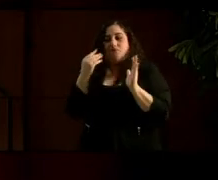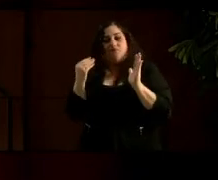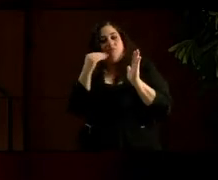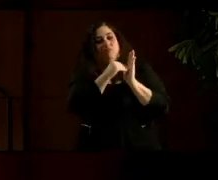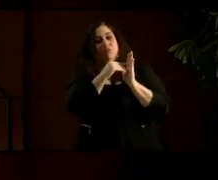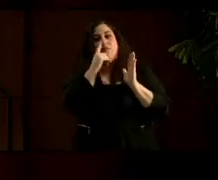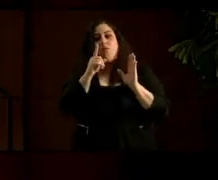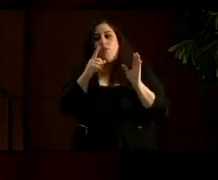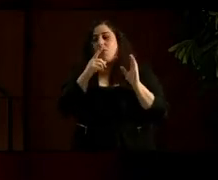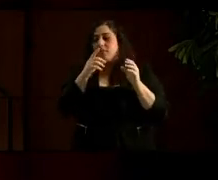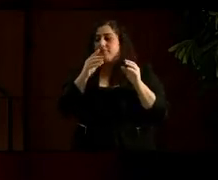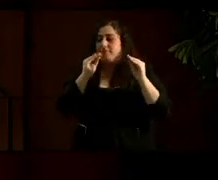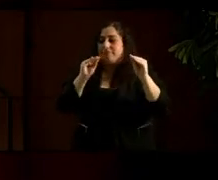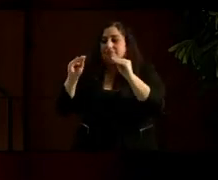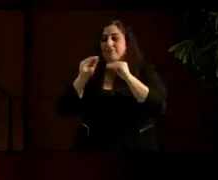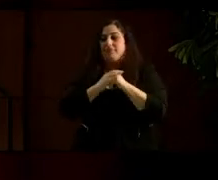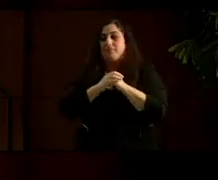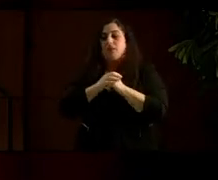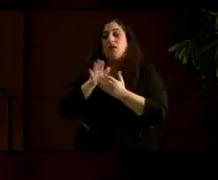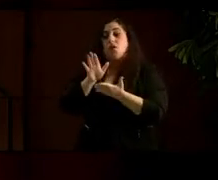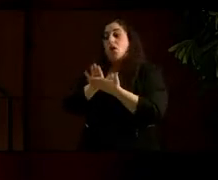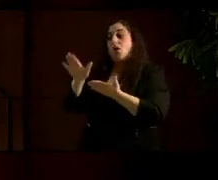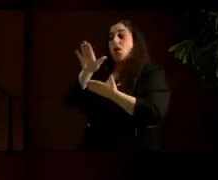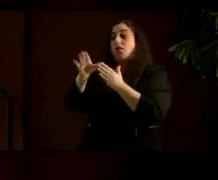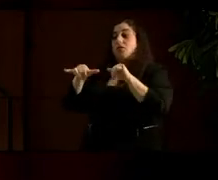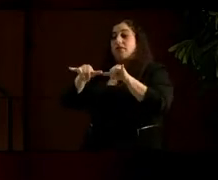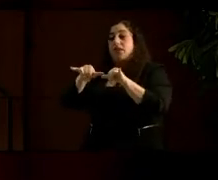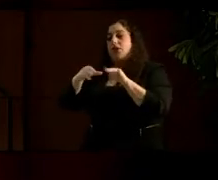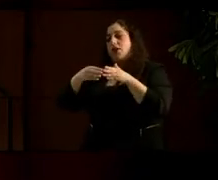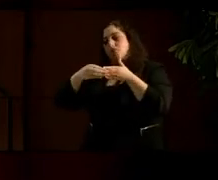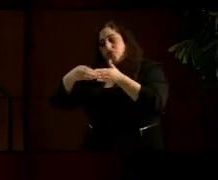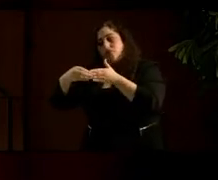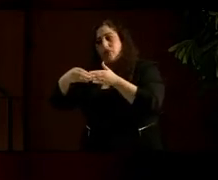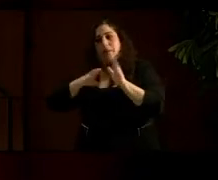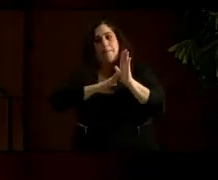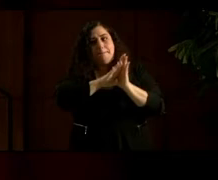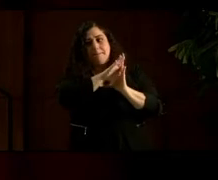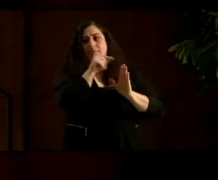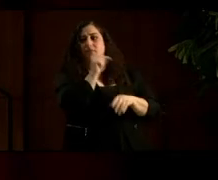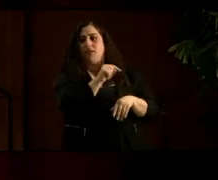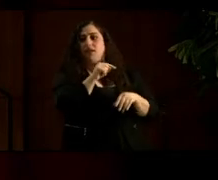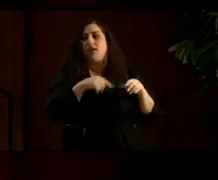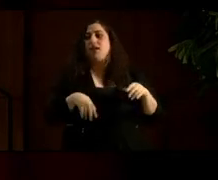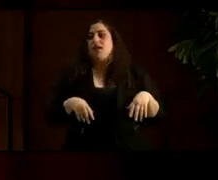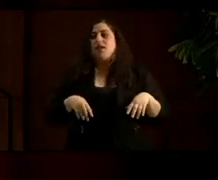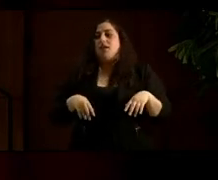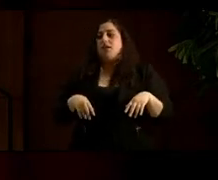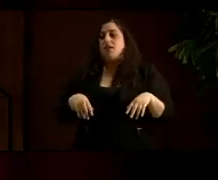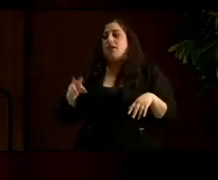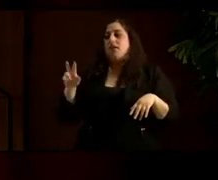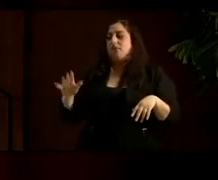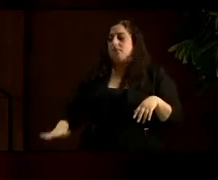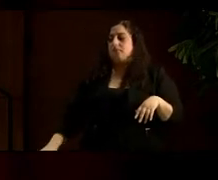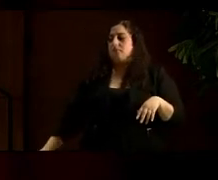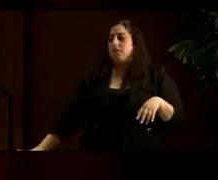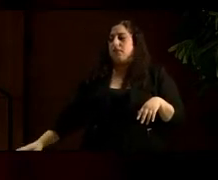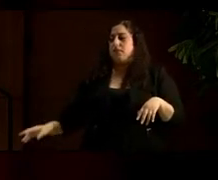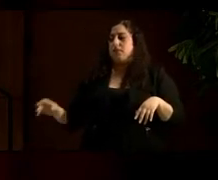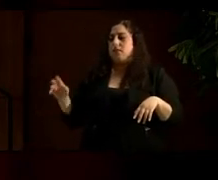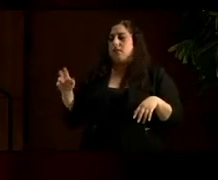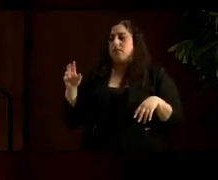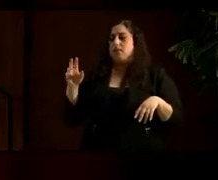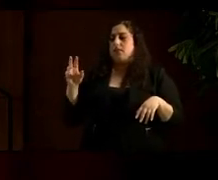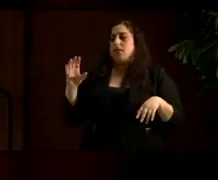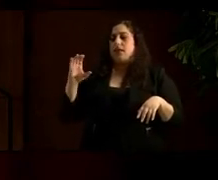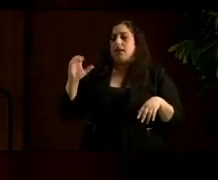we're pursuing ideas for the build-out of 200 acres of land in Brawley, connected with the development of Innovation District